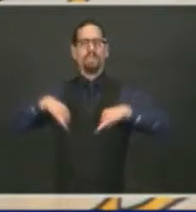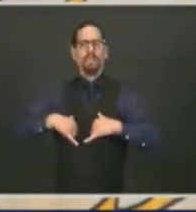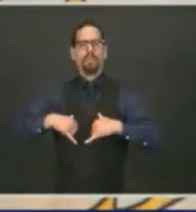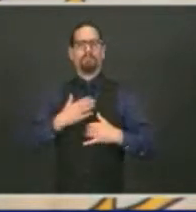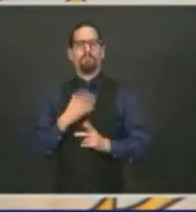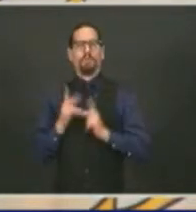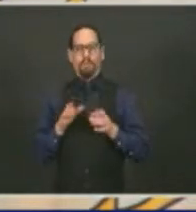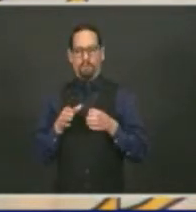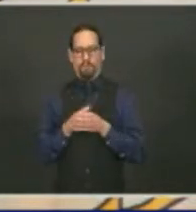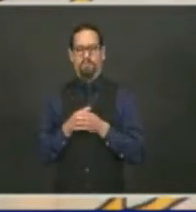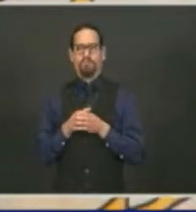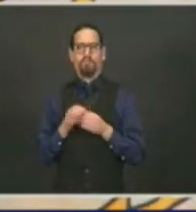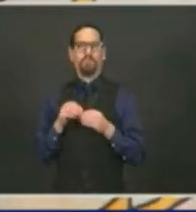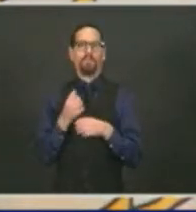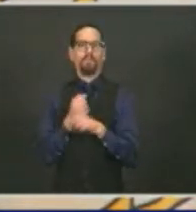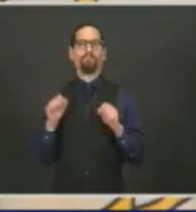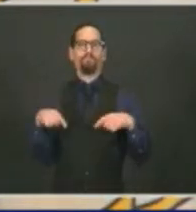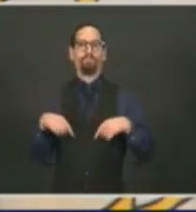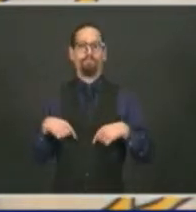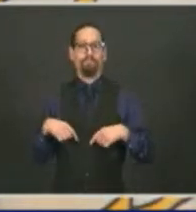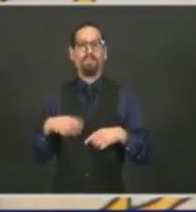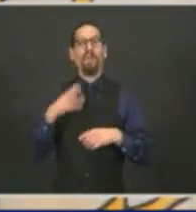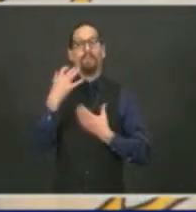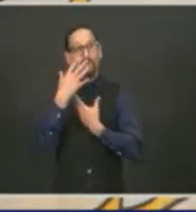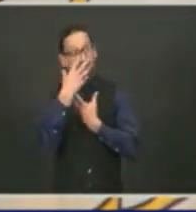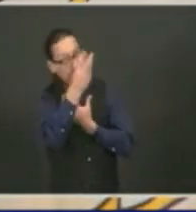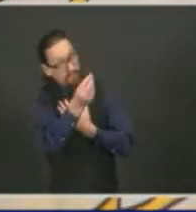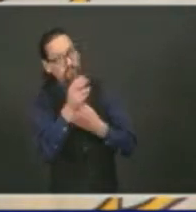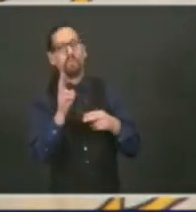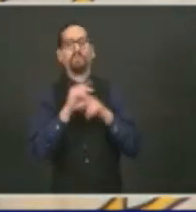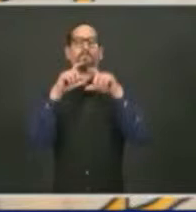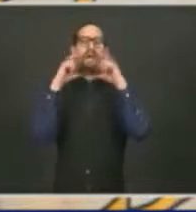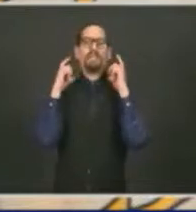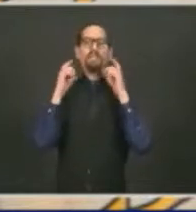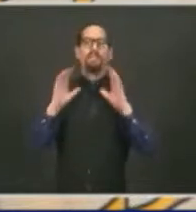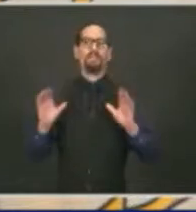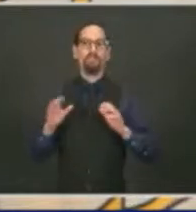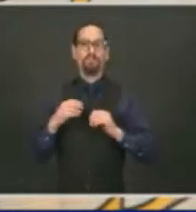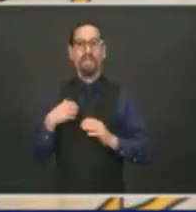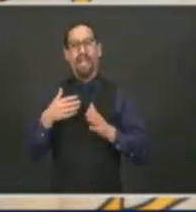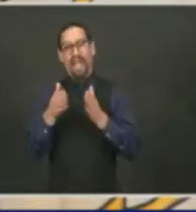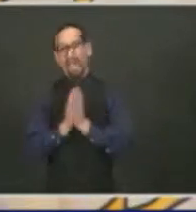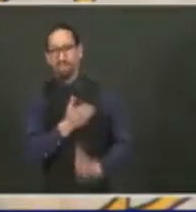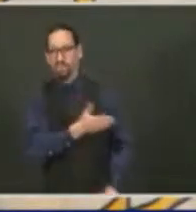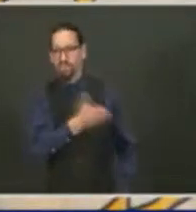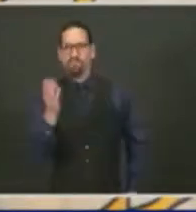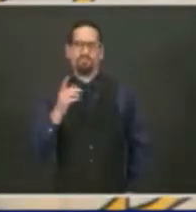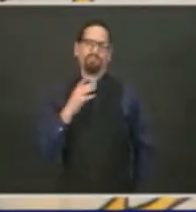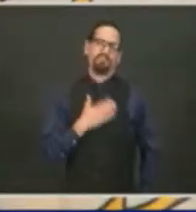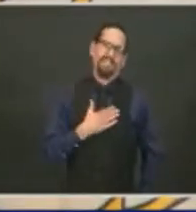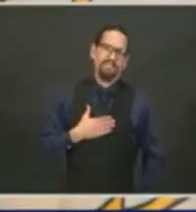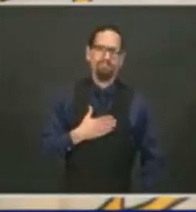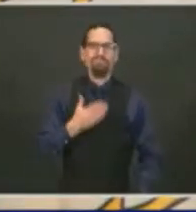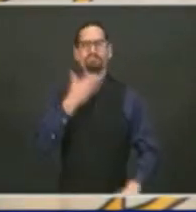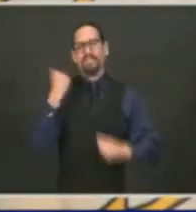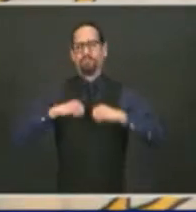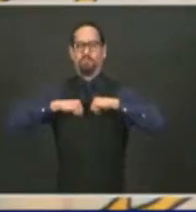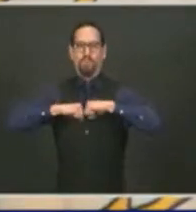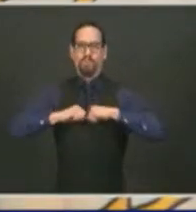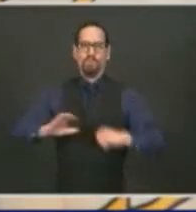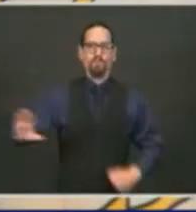wearing your masks. And again, I'm asking you, the best thing we can do to protect our